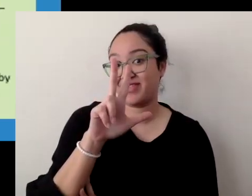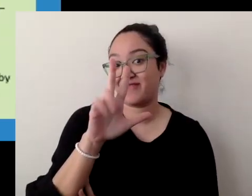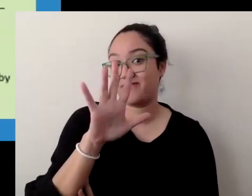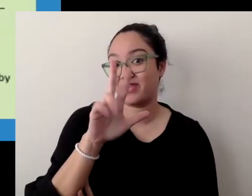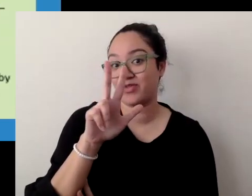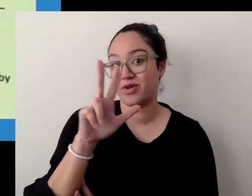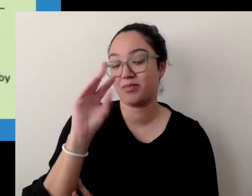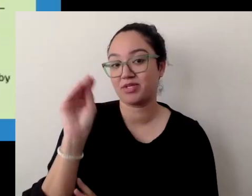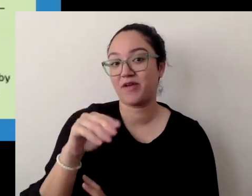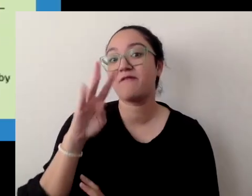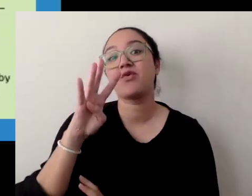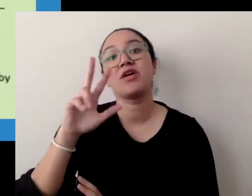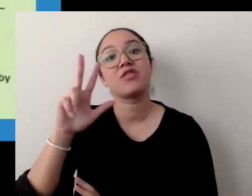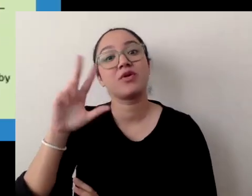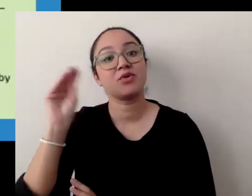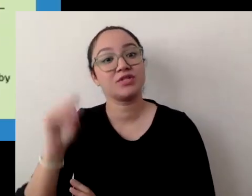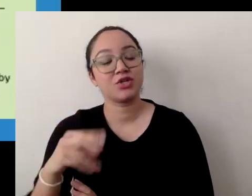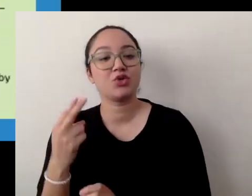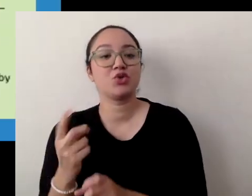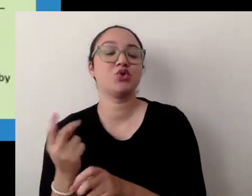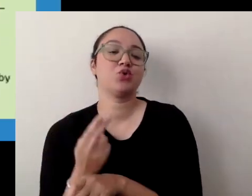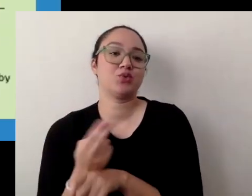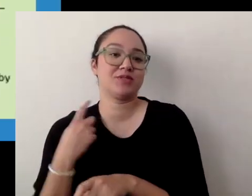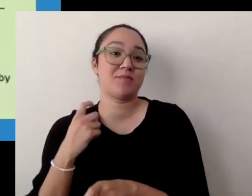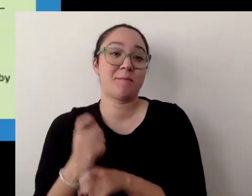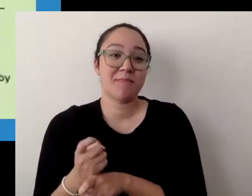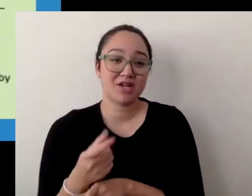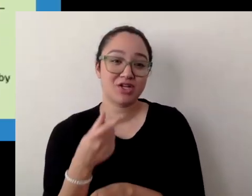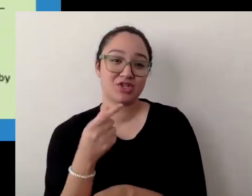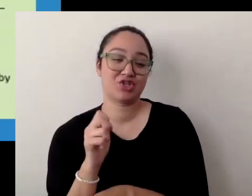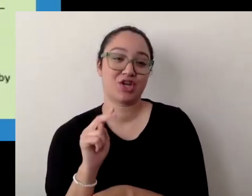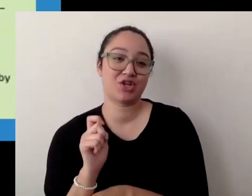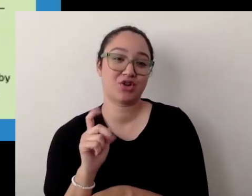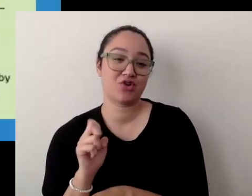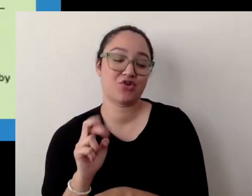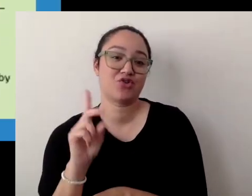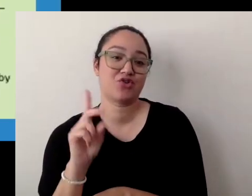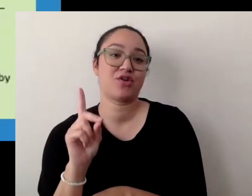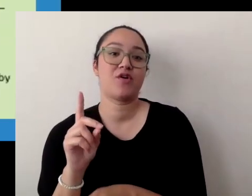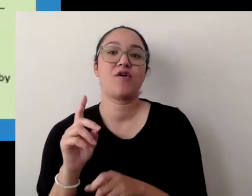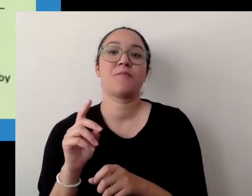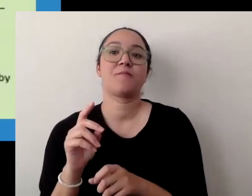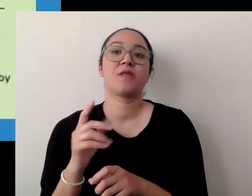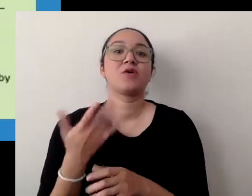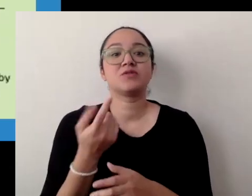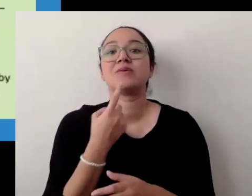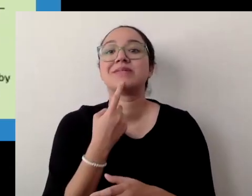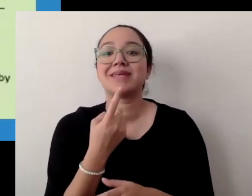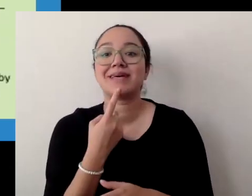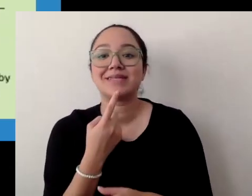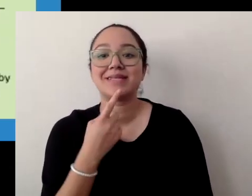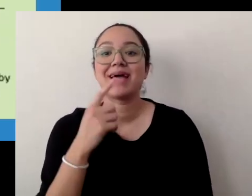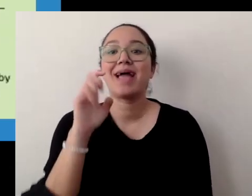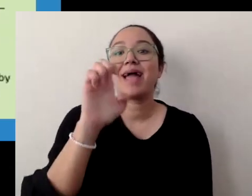43% use a Spanish gendered form. In other words, they just say ellos or ellas, which